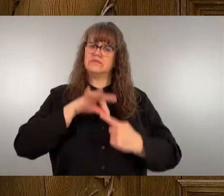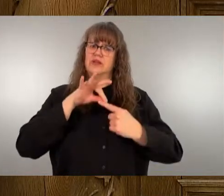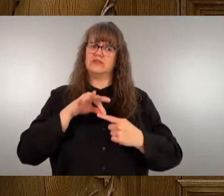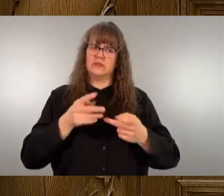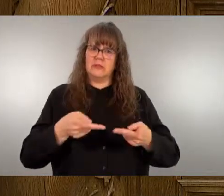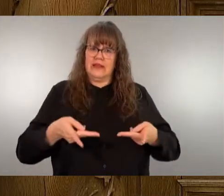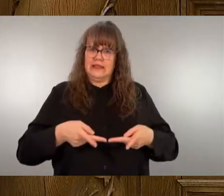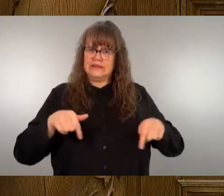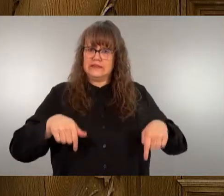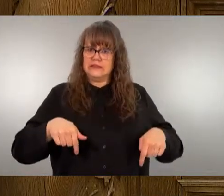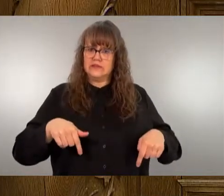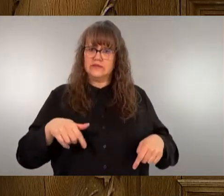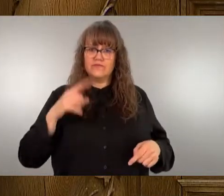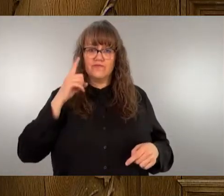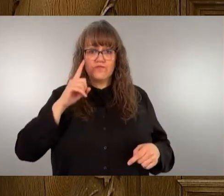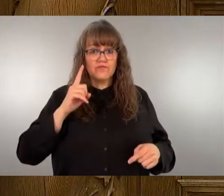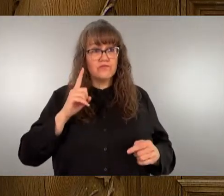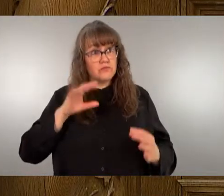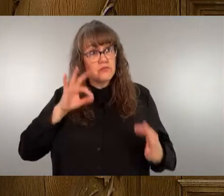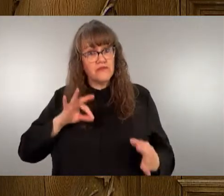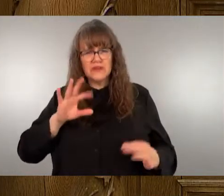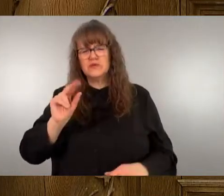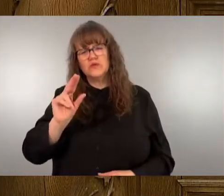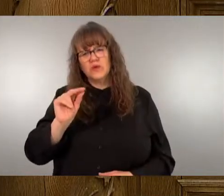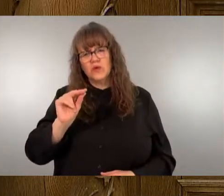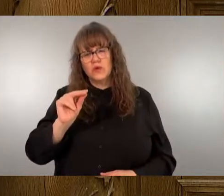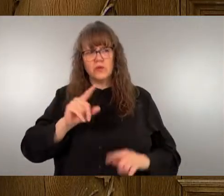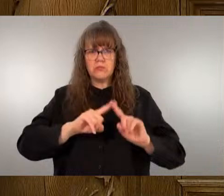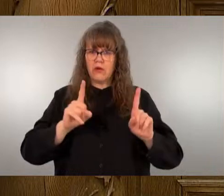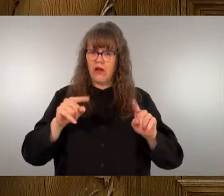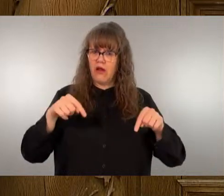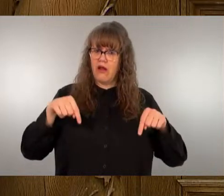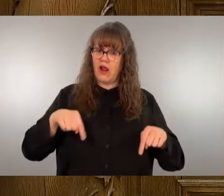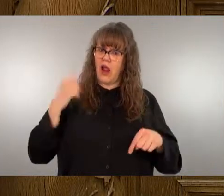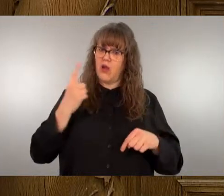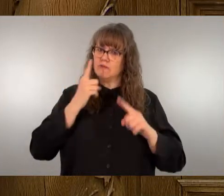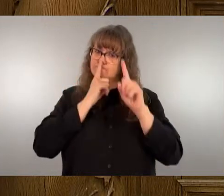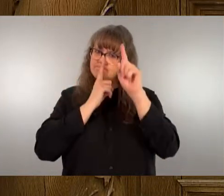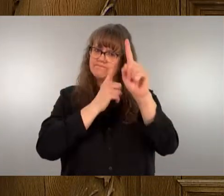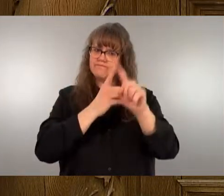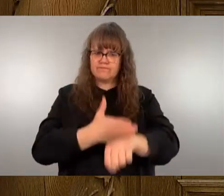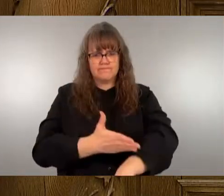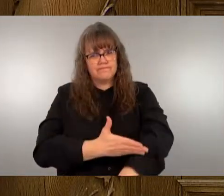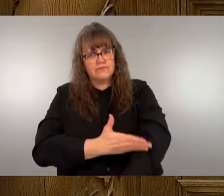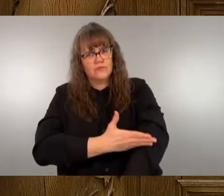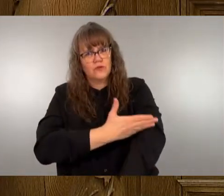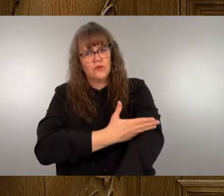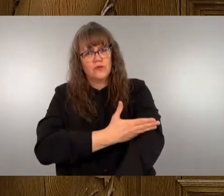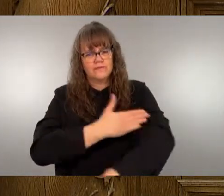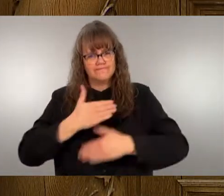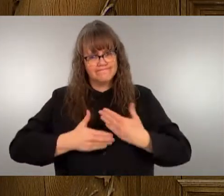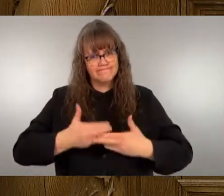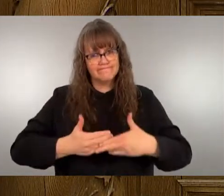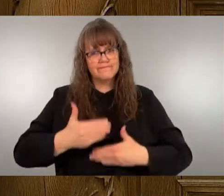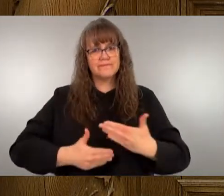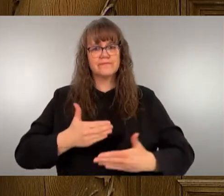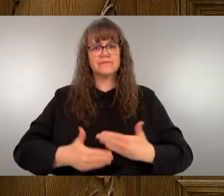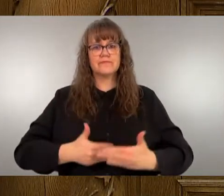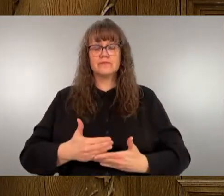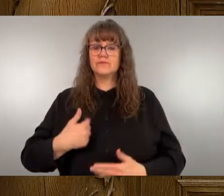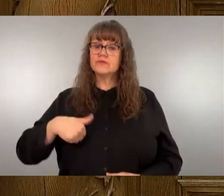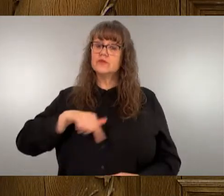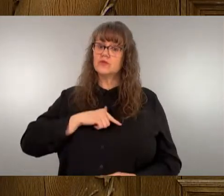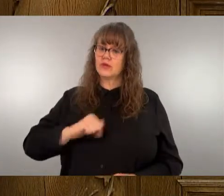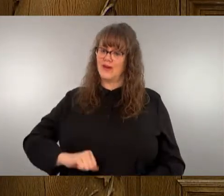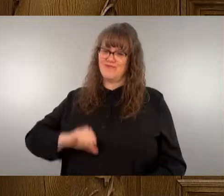make progress. We are a proud and independent country, proud of how we take care of each other and our